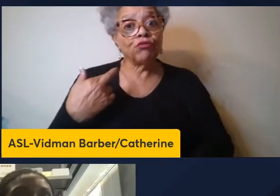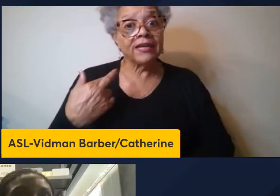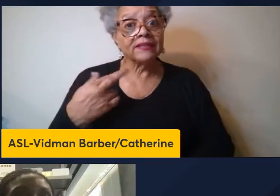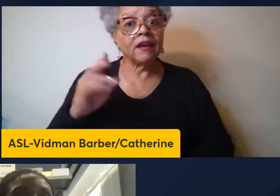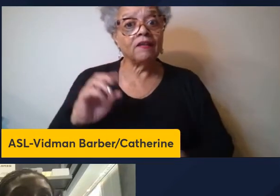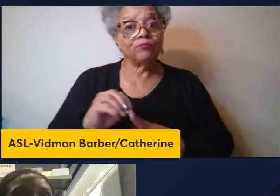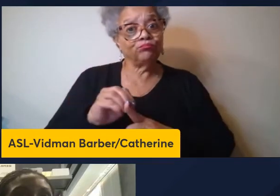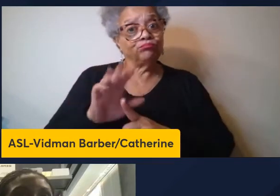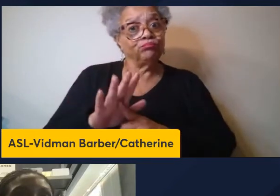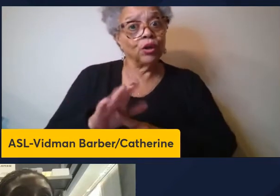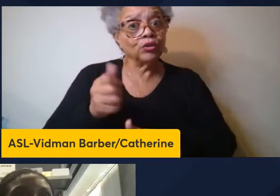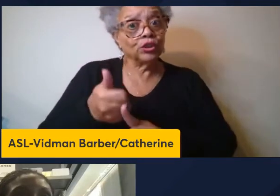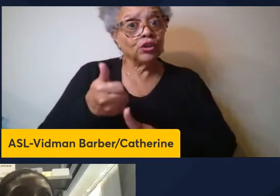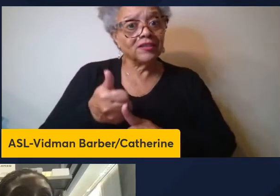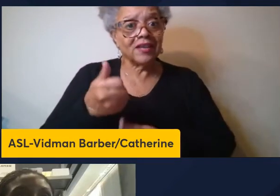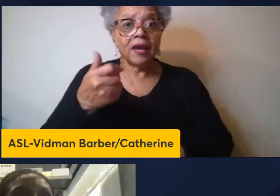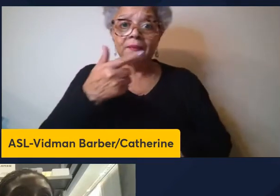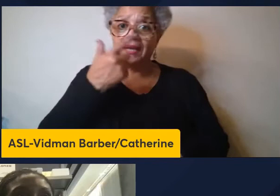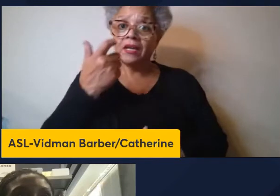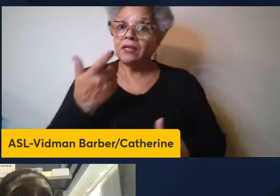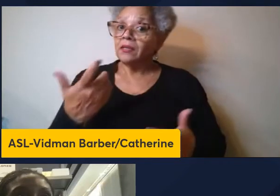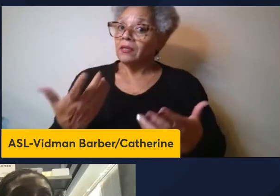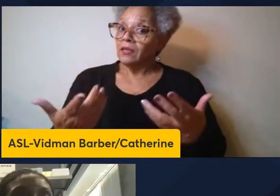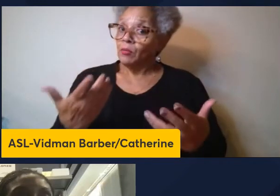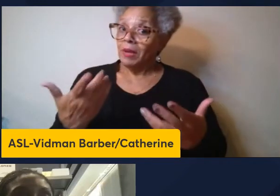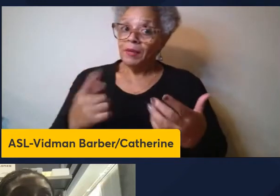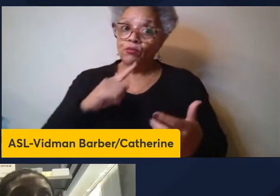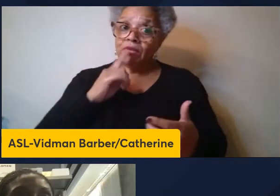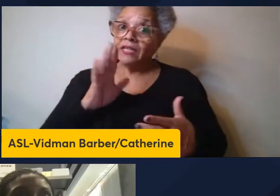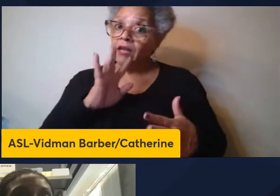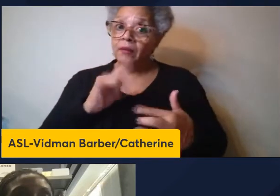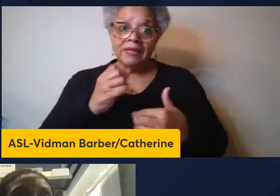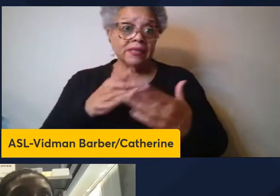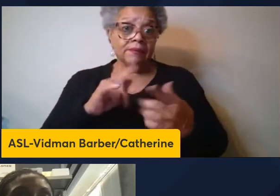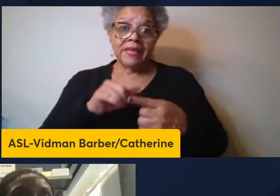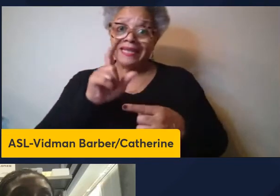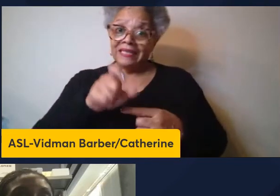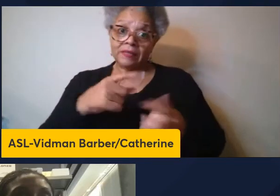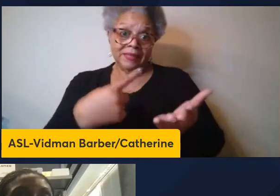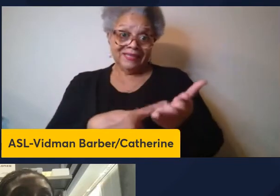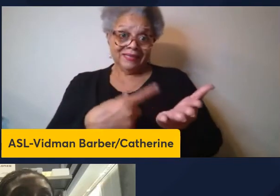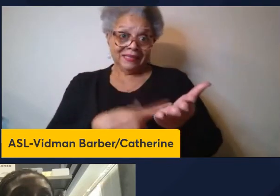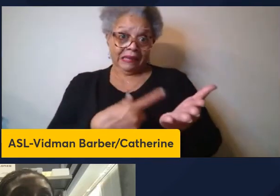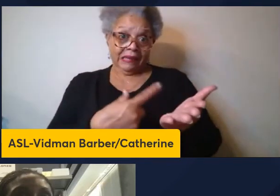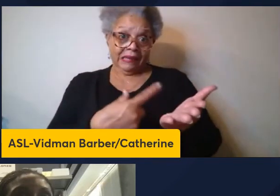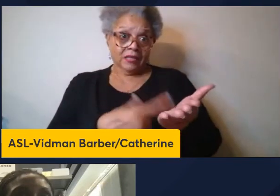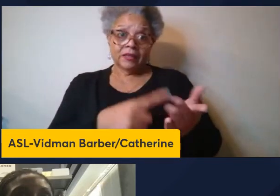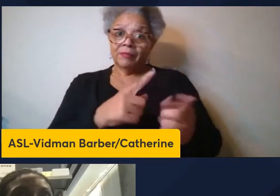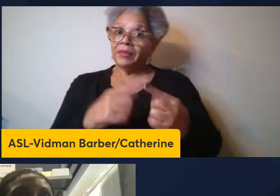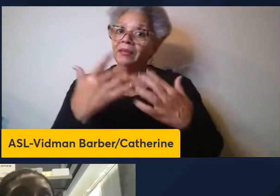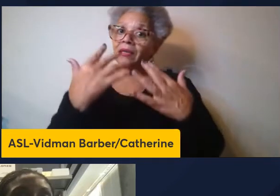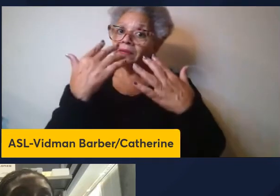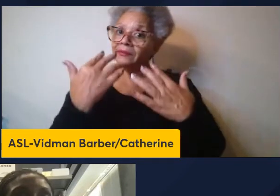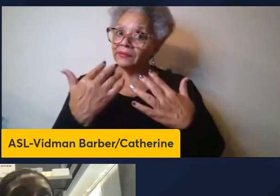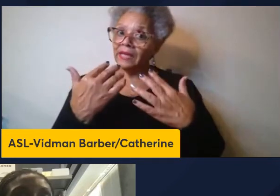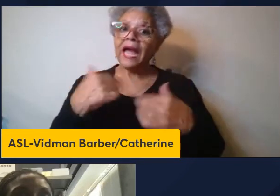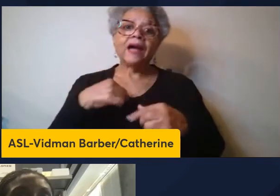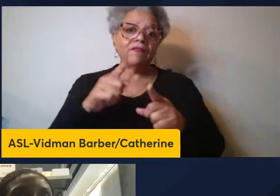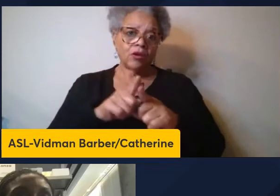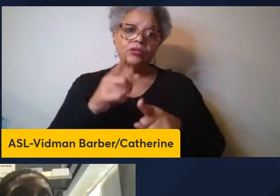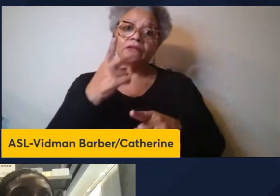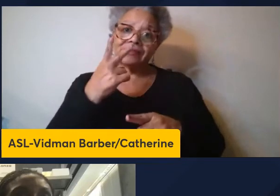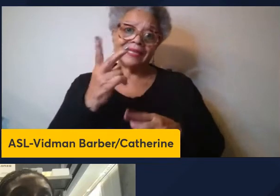Because you may be really talking about something that needs to be talked about. But unfortunately, I've also seen people lose